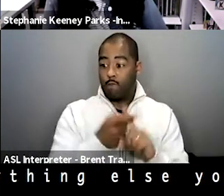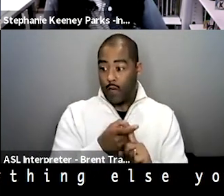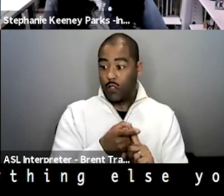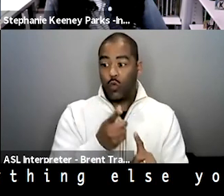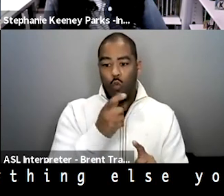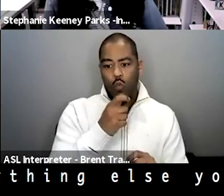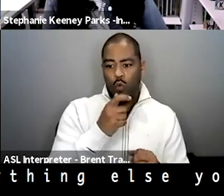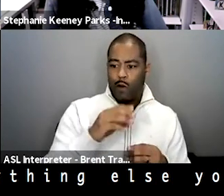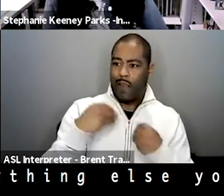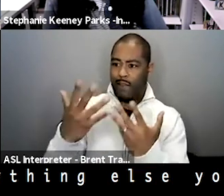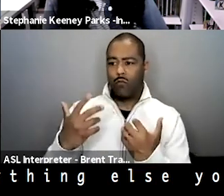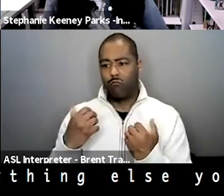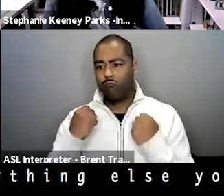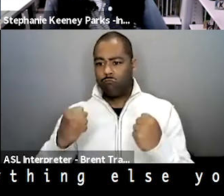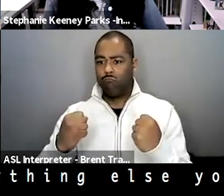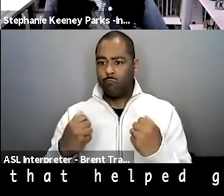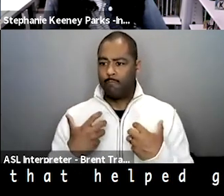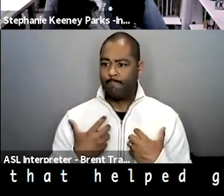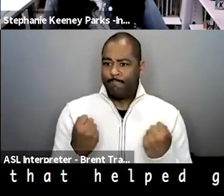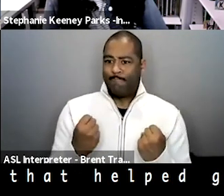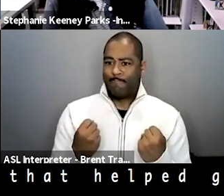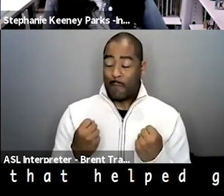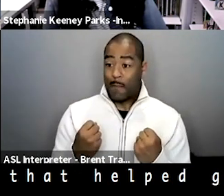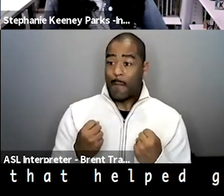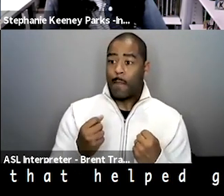there anything else you can point to